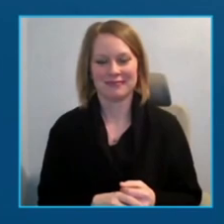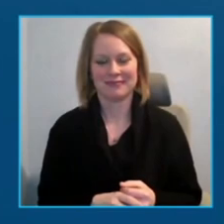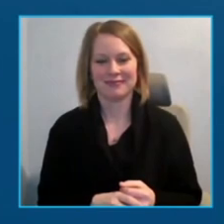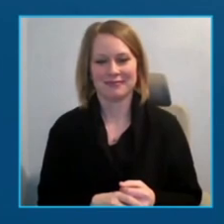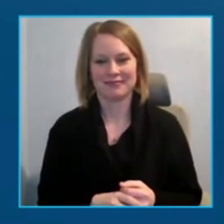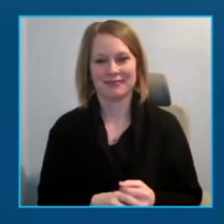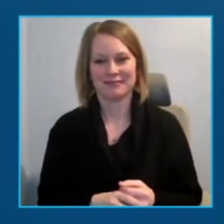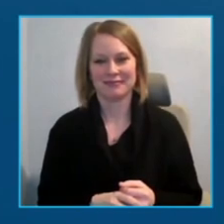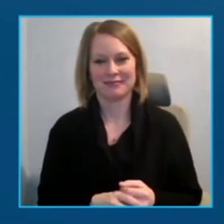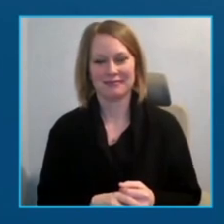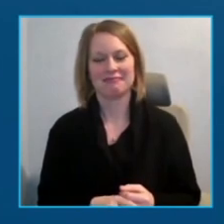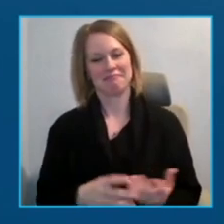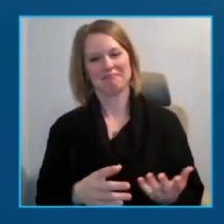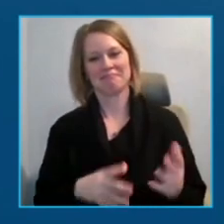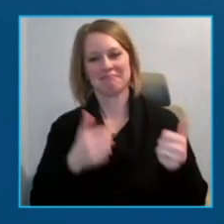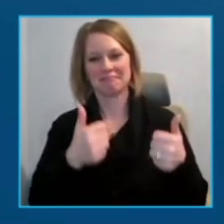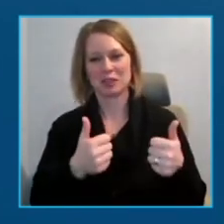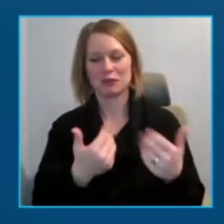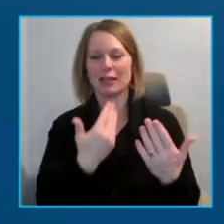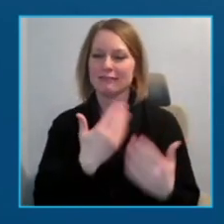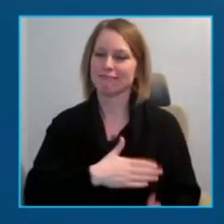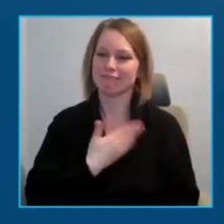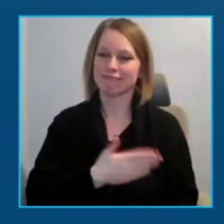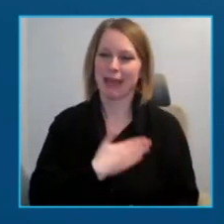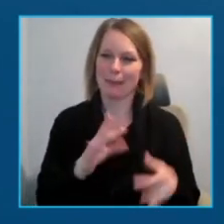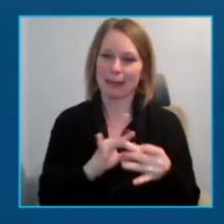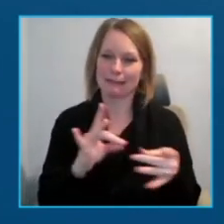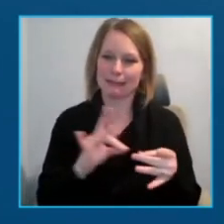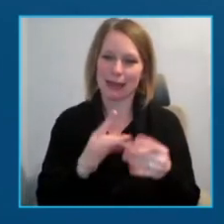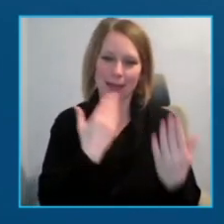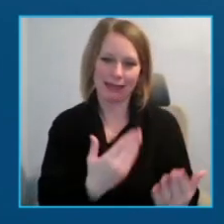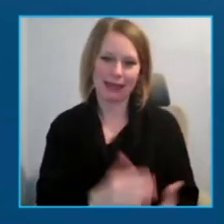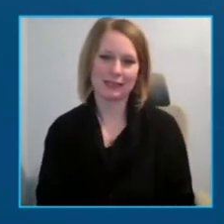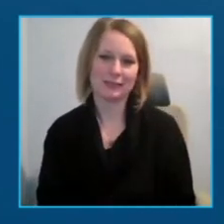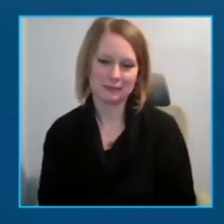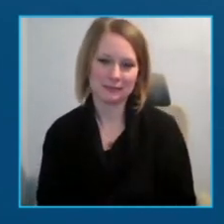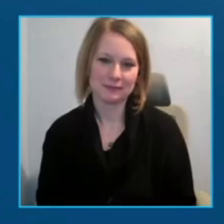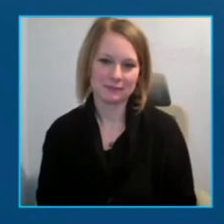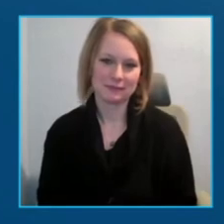Glad to hear from you, and it's been a great pleasure working with you. Same to Frank Leon too.